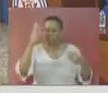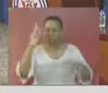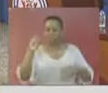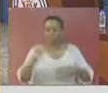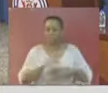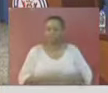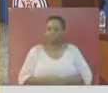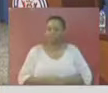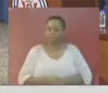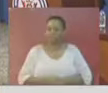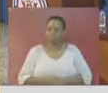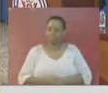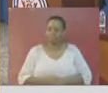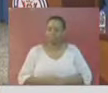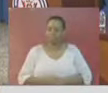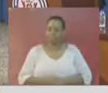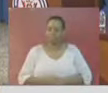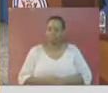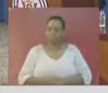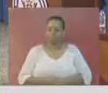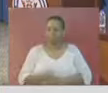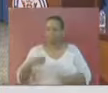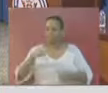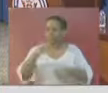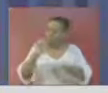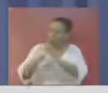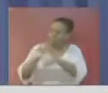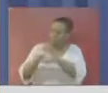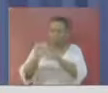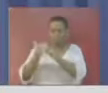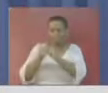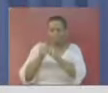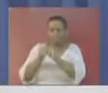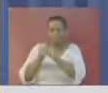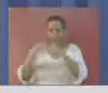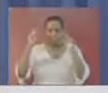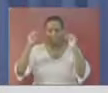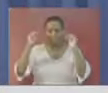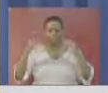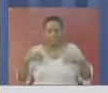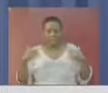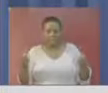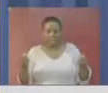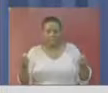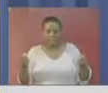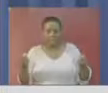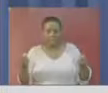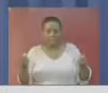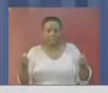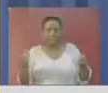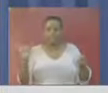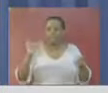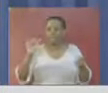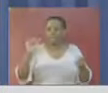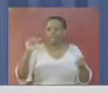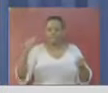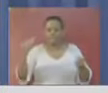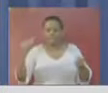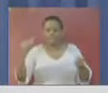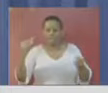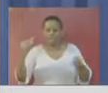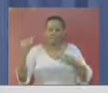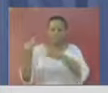with the Ministry of Health and also sought certain advice from the Attorney General. And from